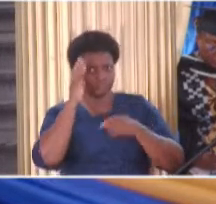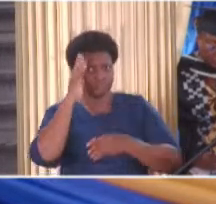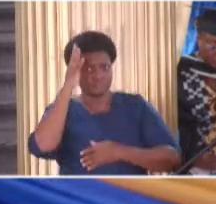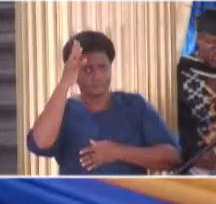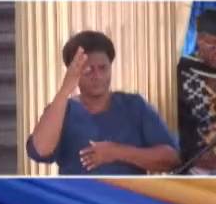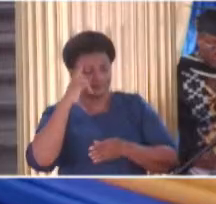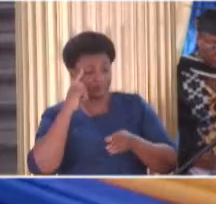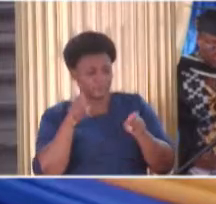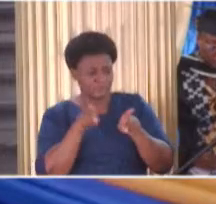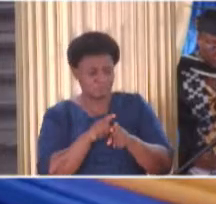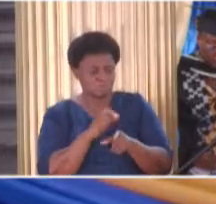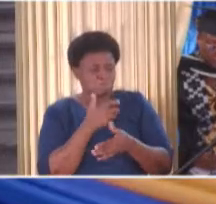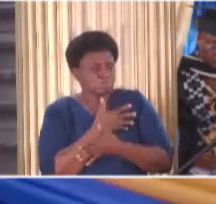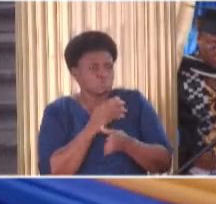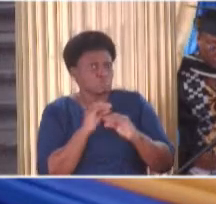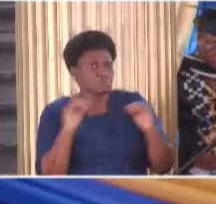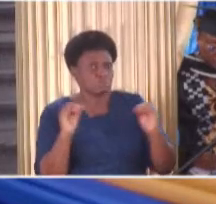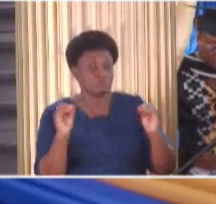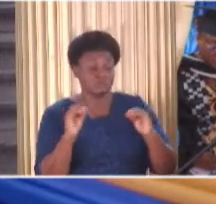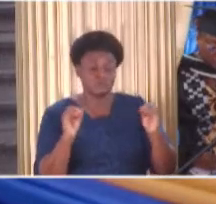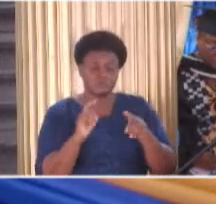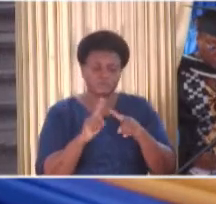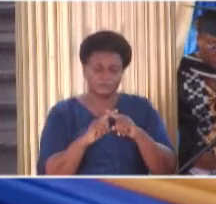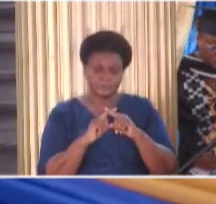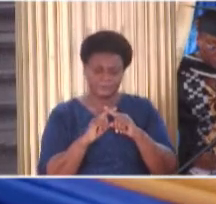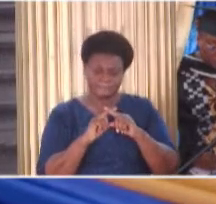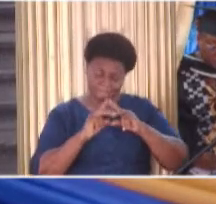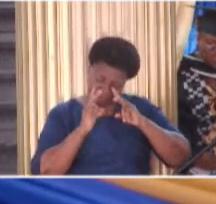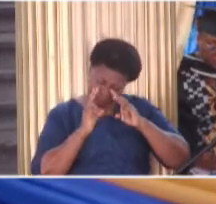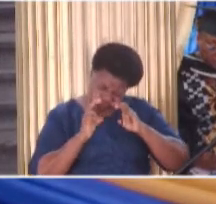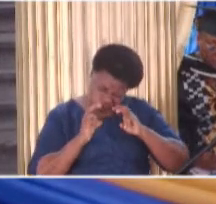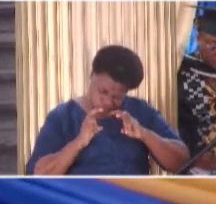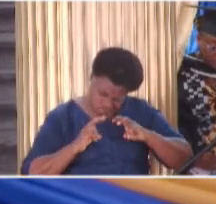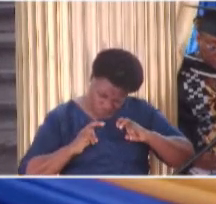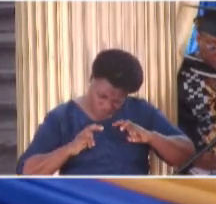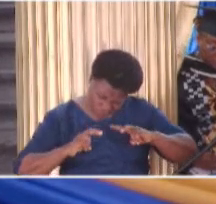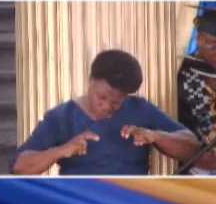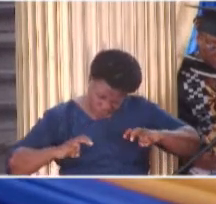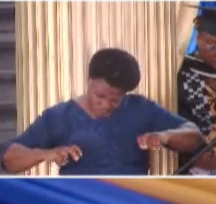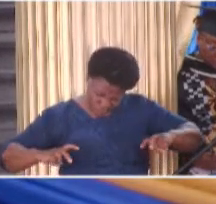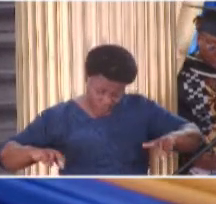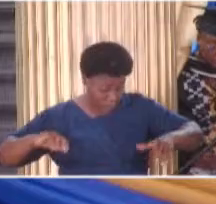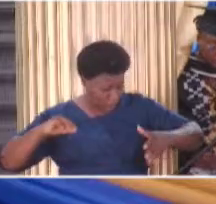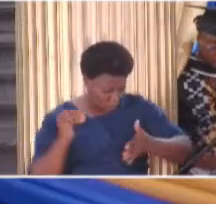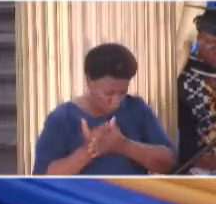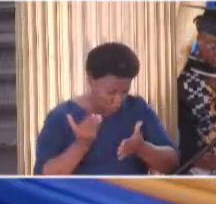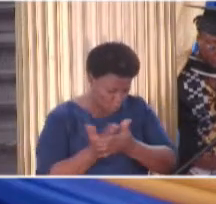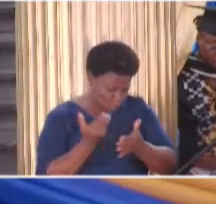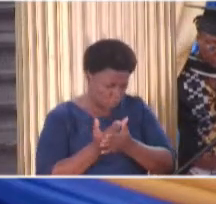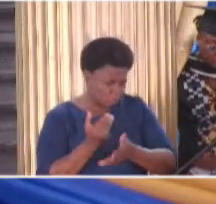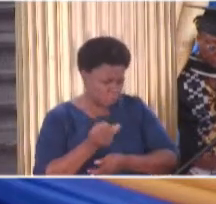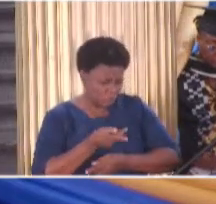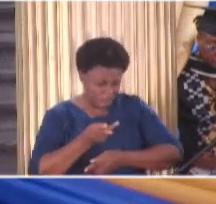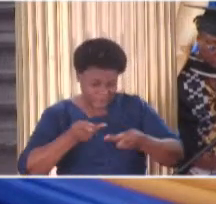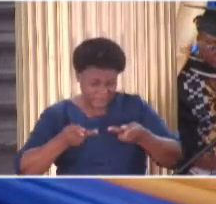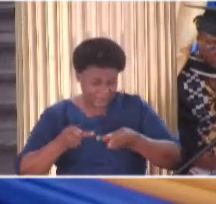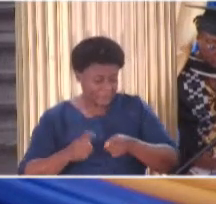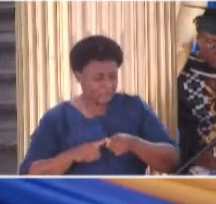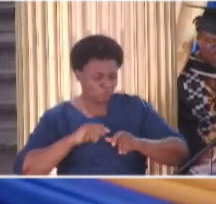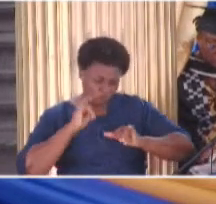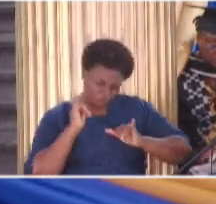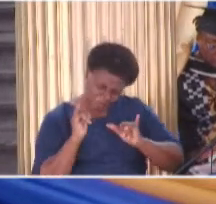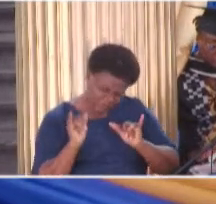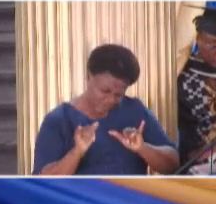and unafraid to explore new possibilities. Constantly seek